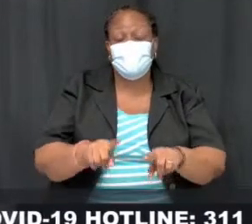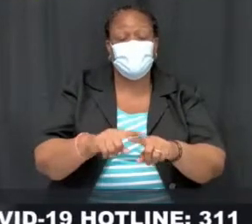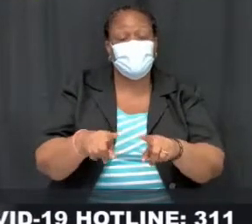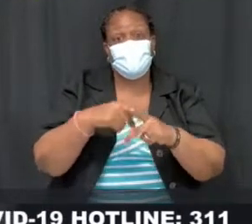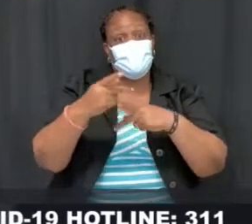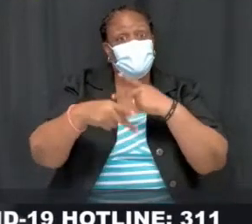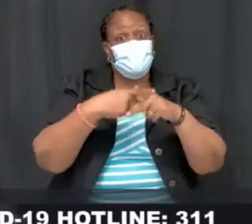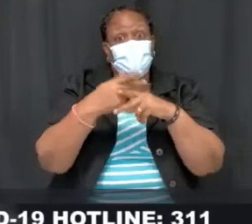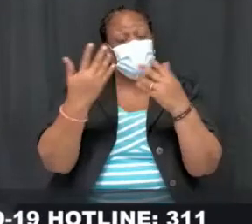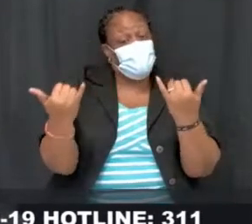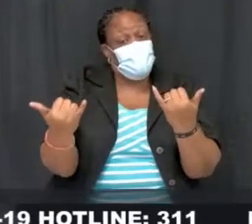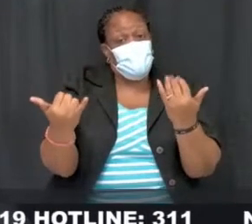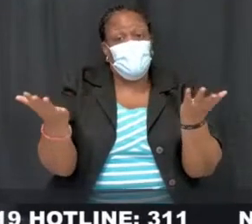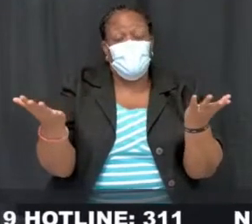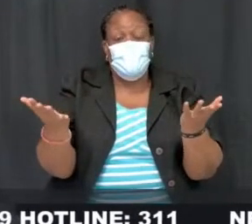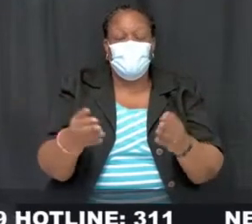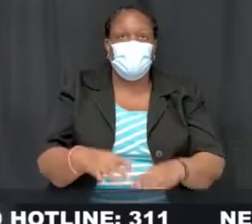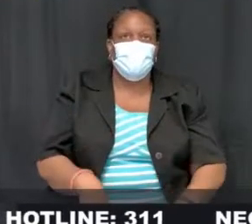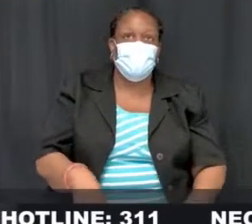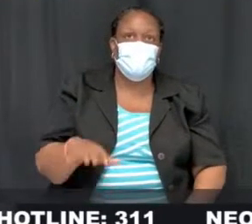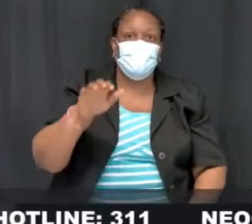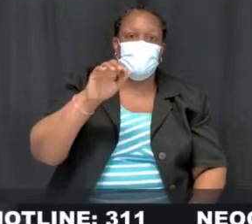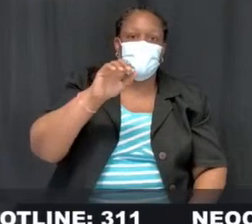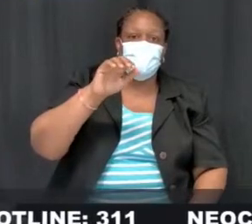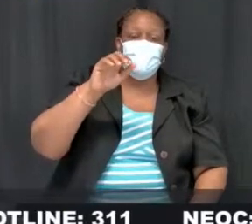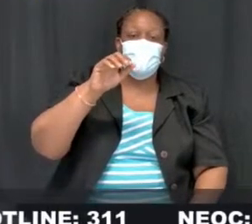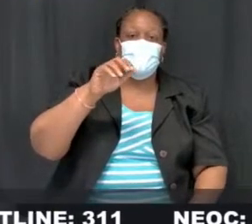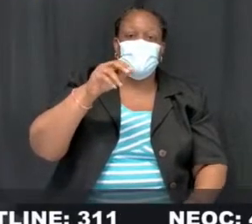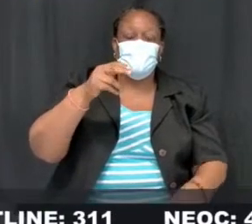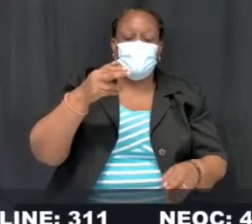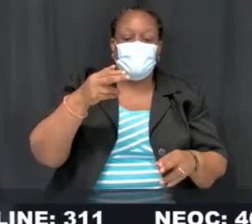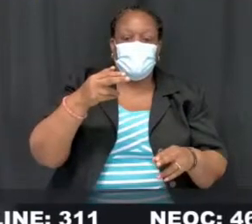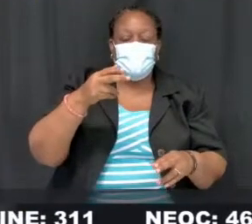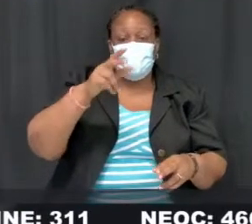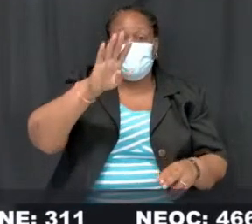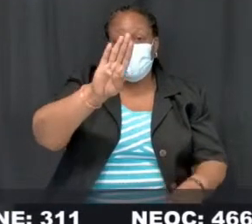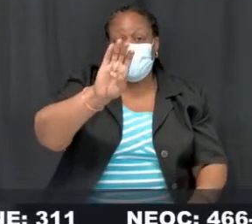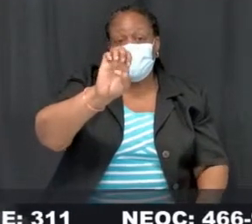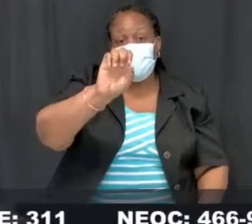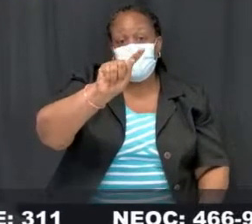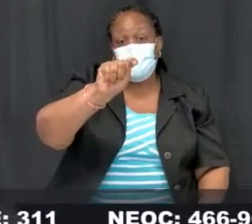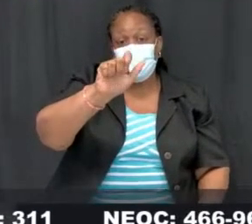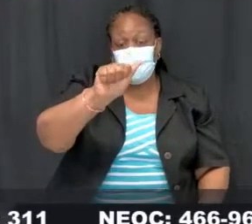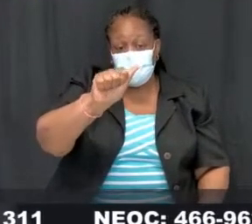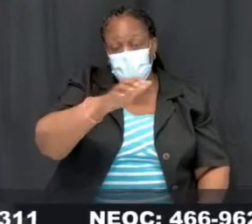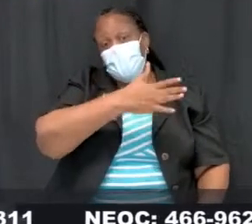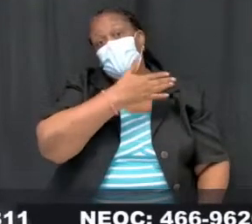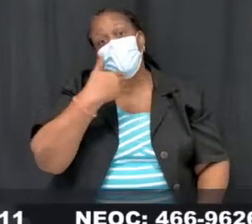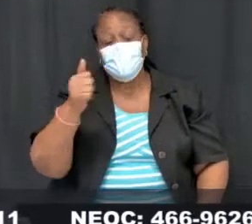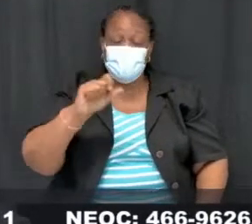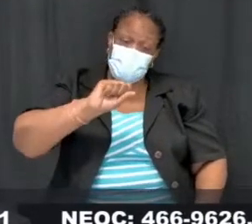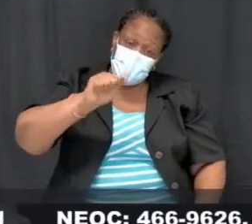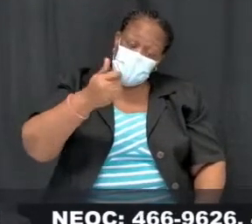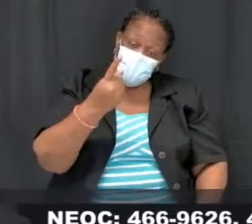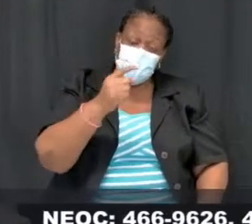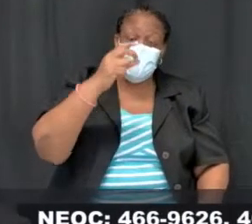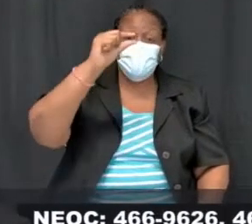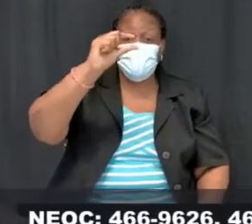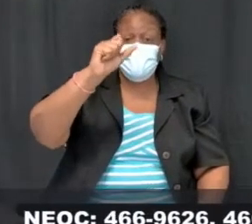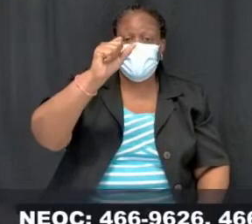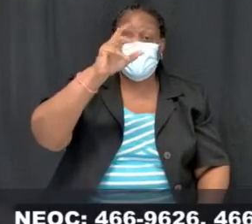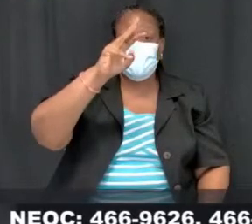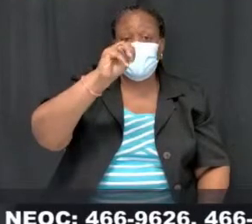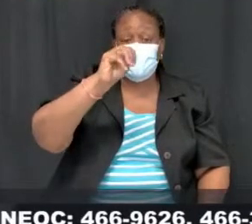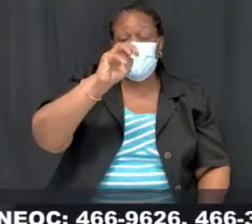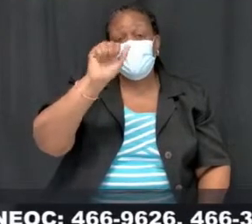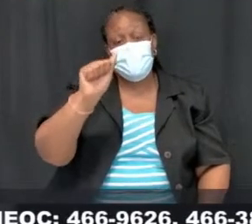Africa, you have the Beta variant, and in Brazil, you have the Gamma variant. And so that's why the travel advisories